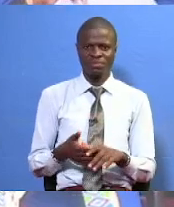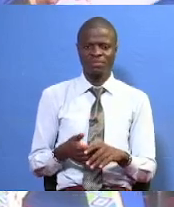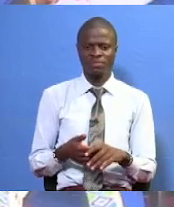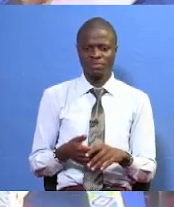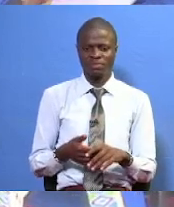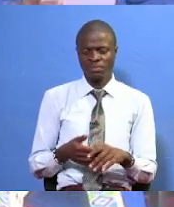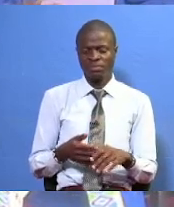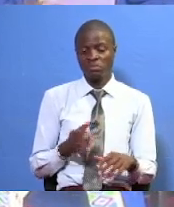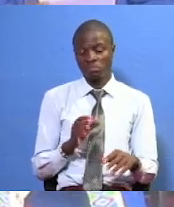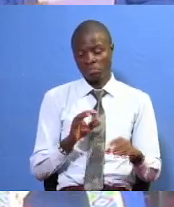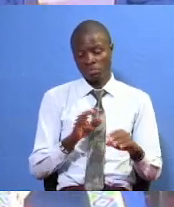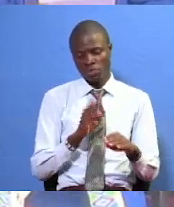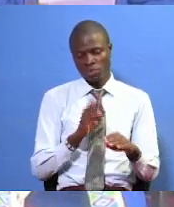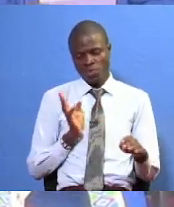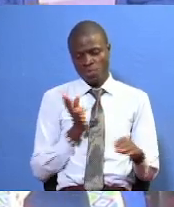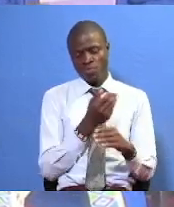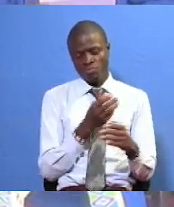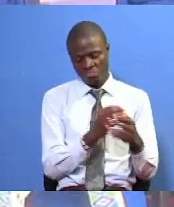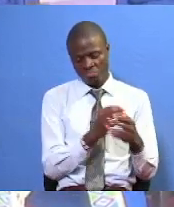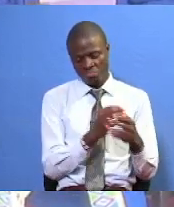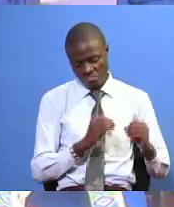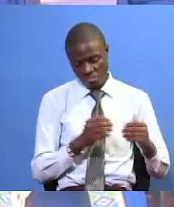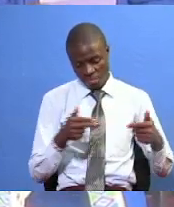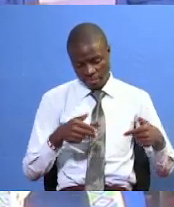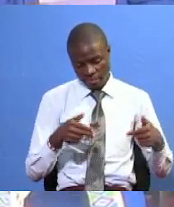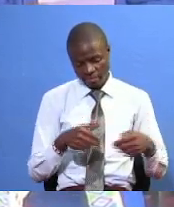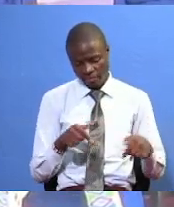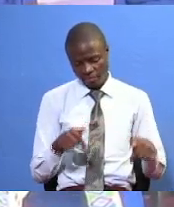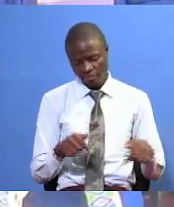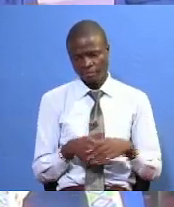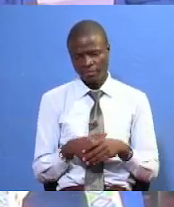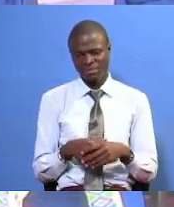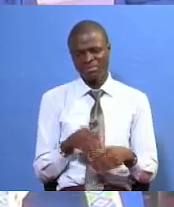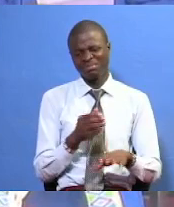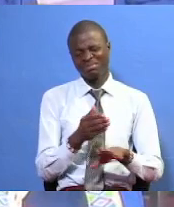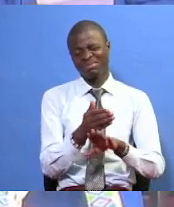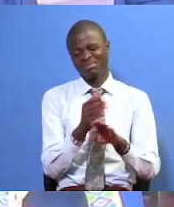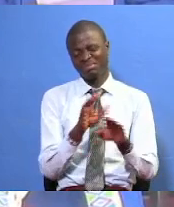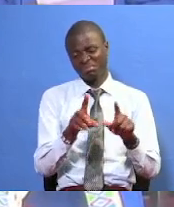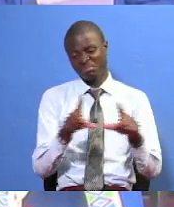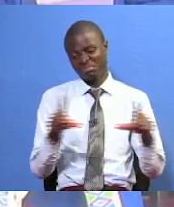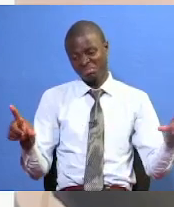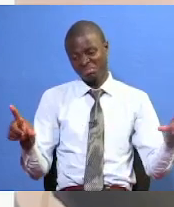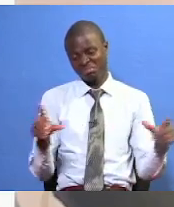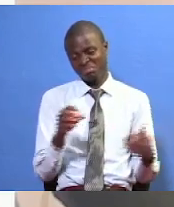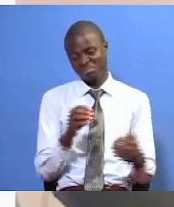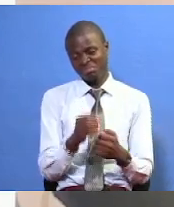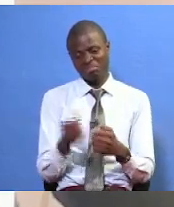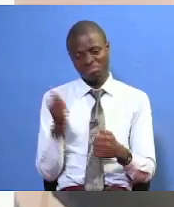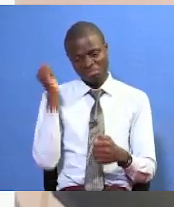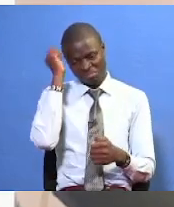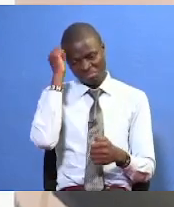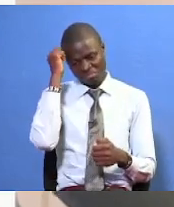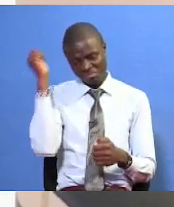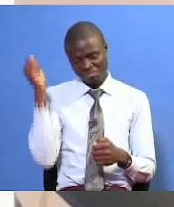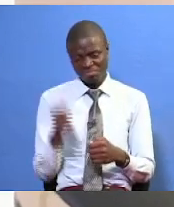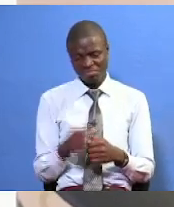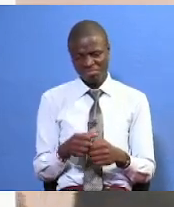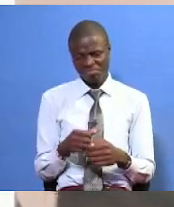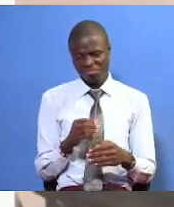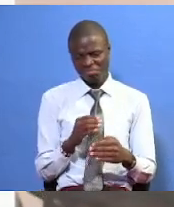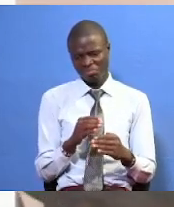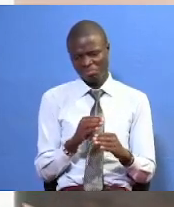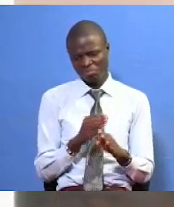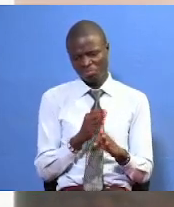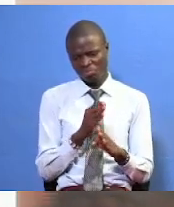We gather here today to celebrate the outcome of a long and demanding but very fulfilling academic journey by the